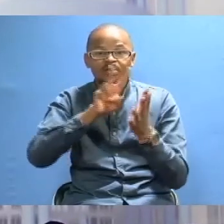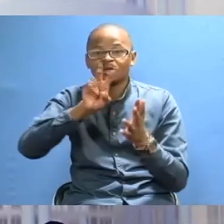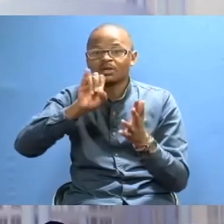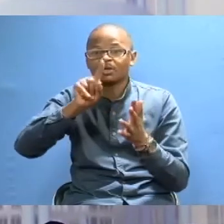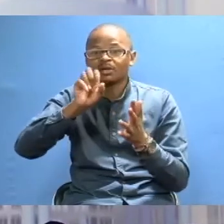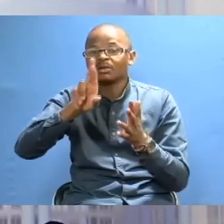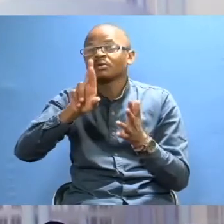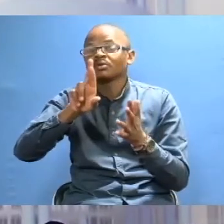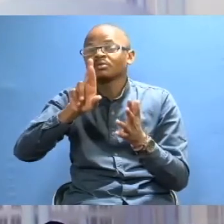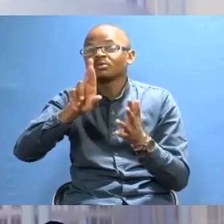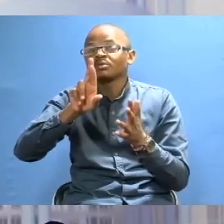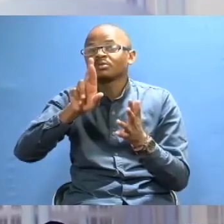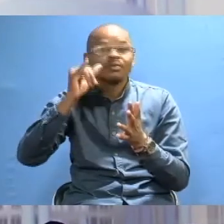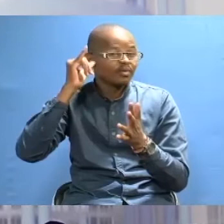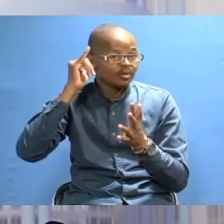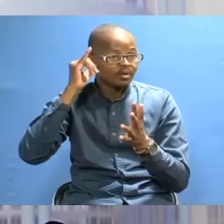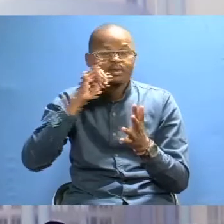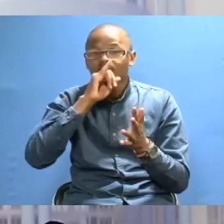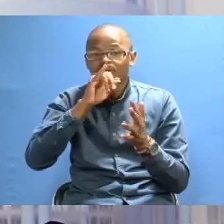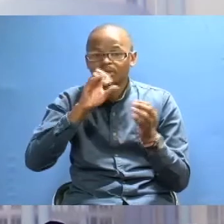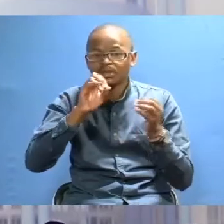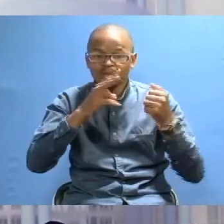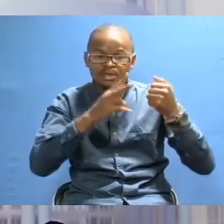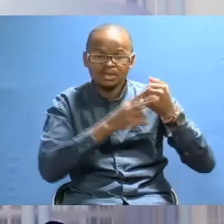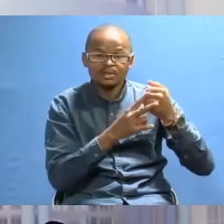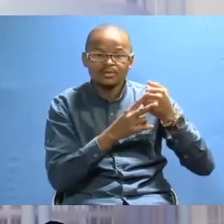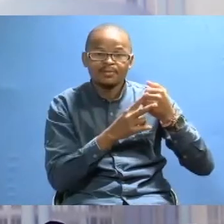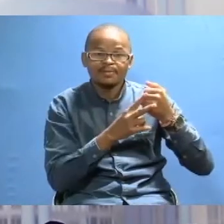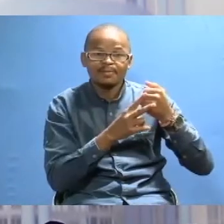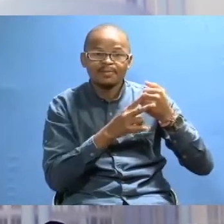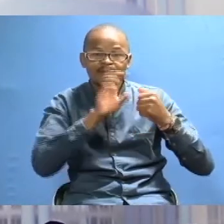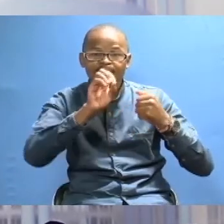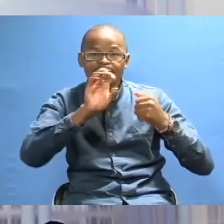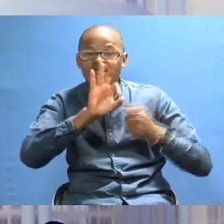Victor Muongera, whose mobile number is